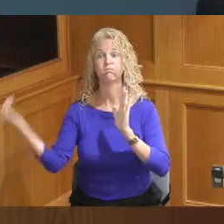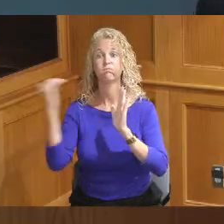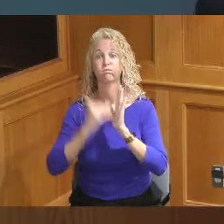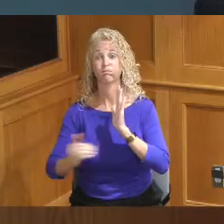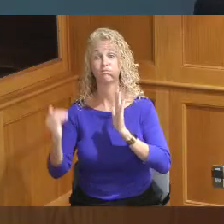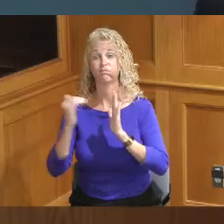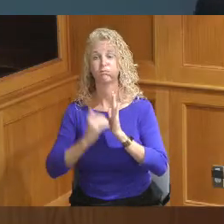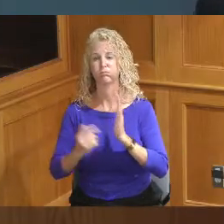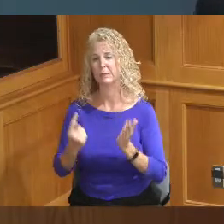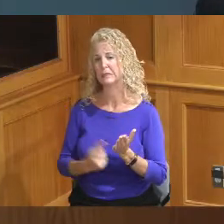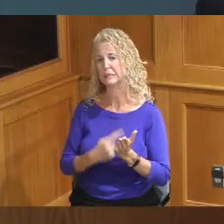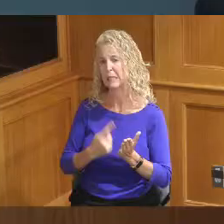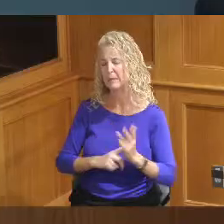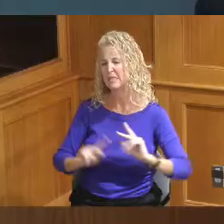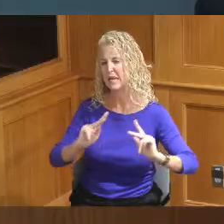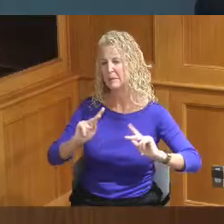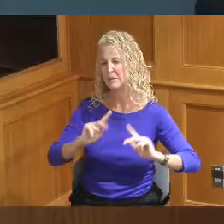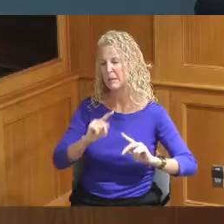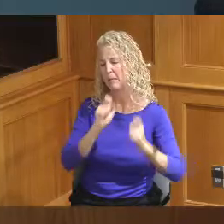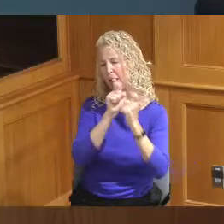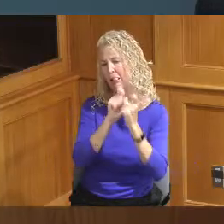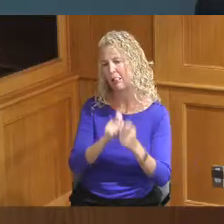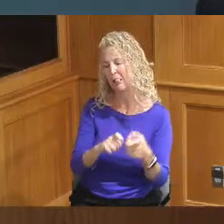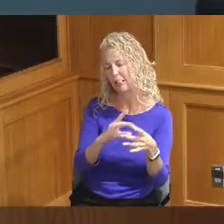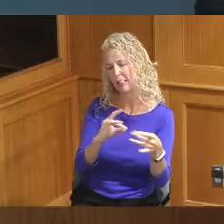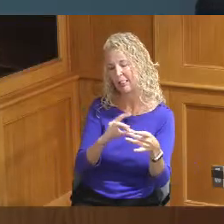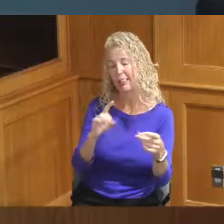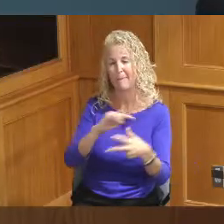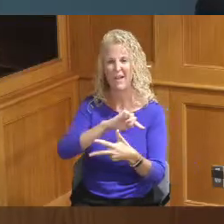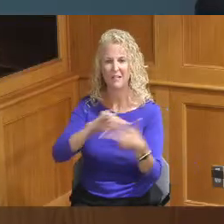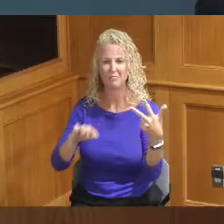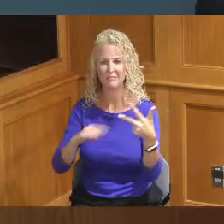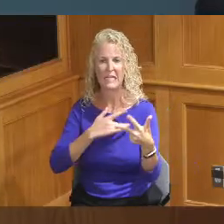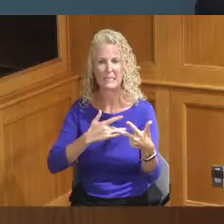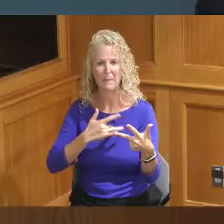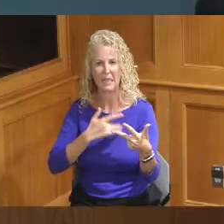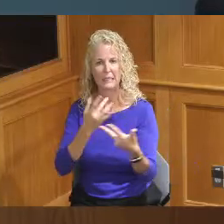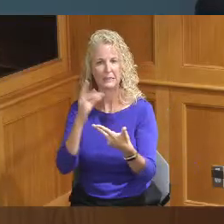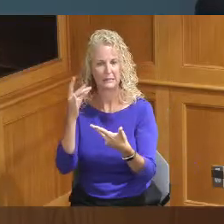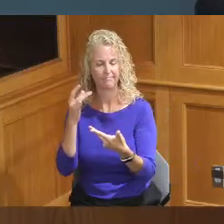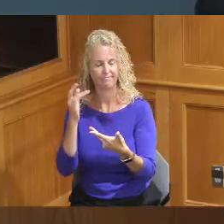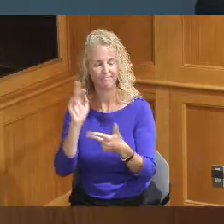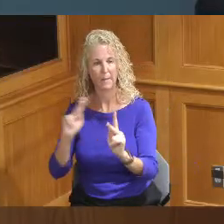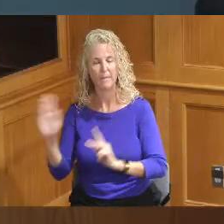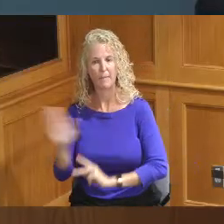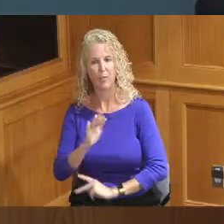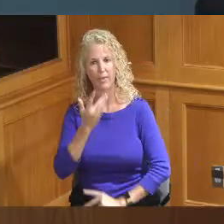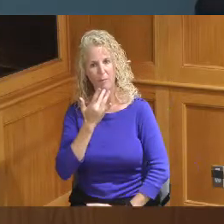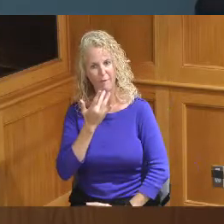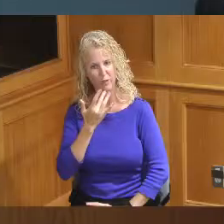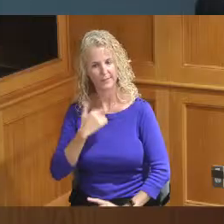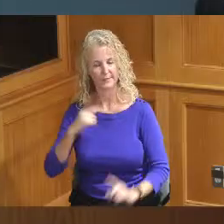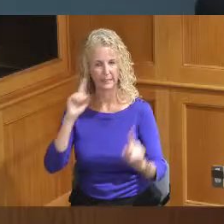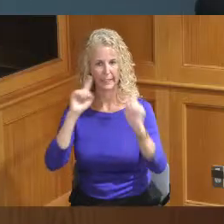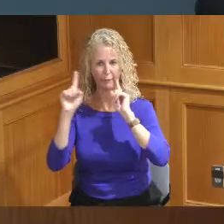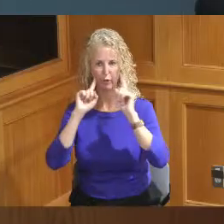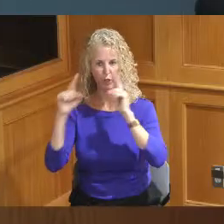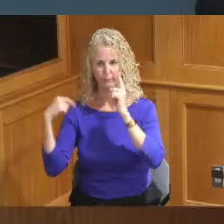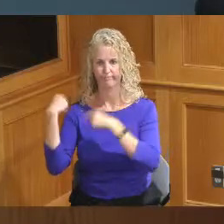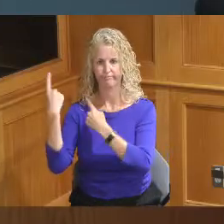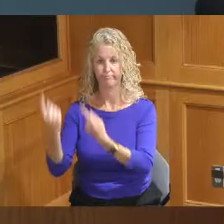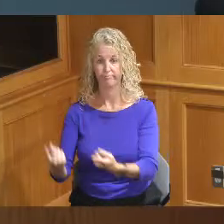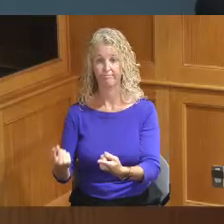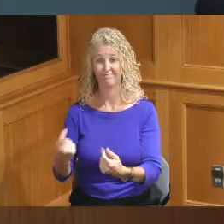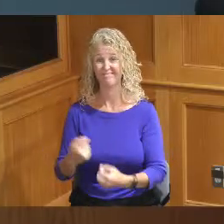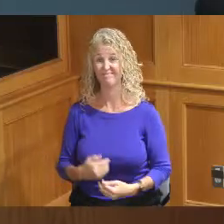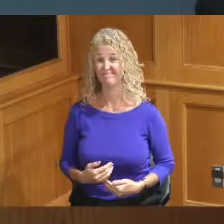some talk about some of the details, but generally speaking, that was the overall tone of the conversations that I've been having. And I do